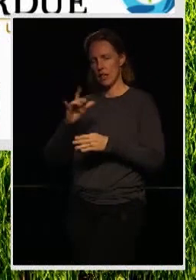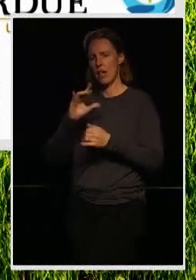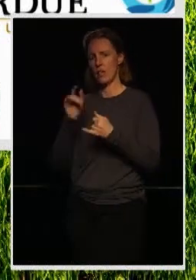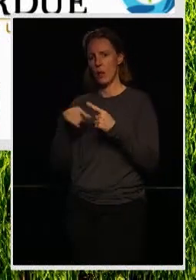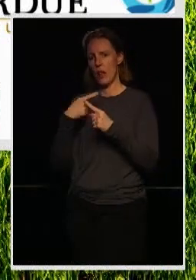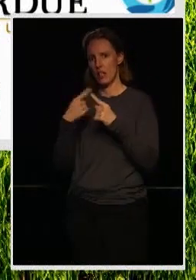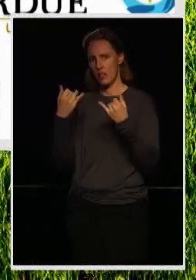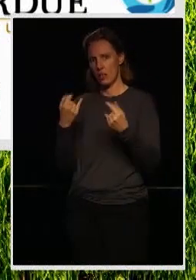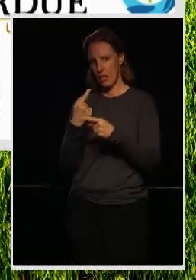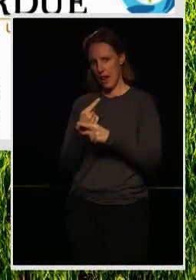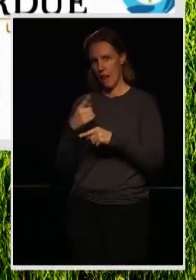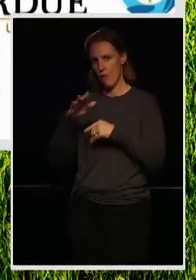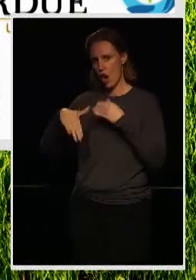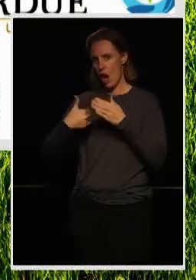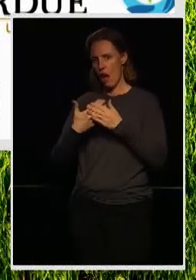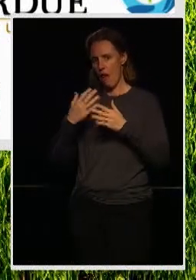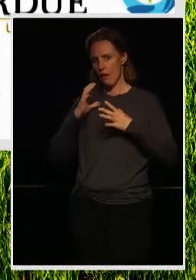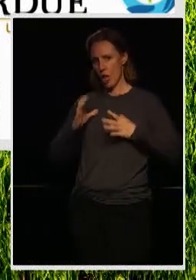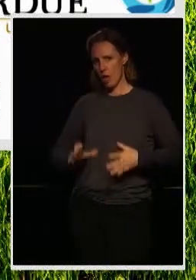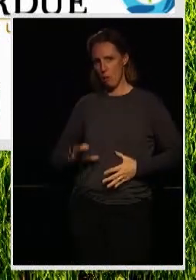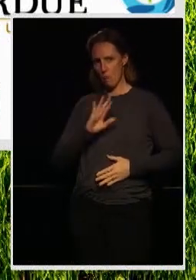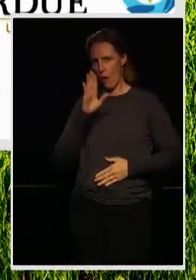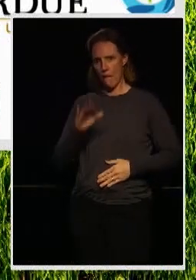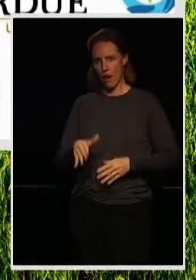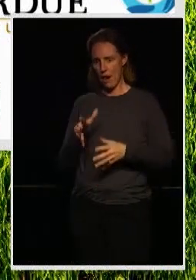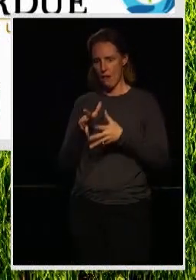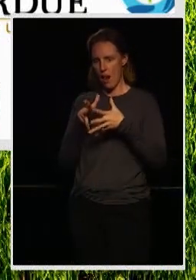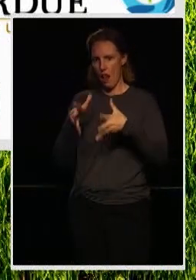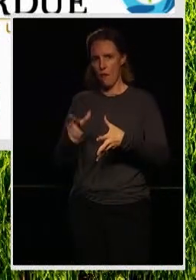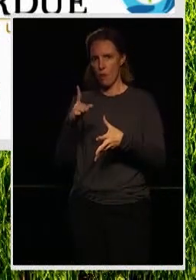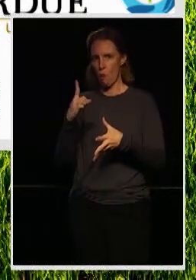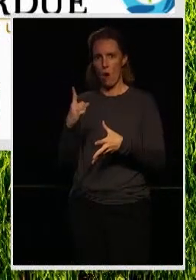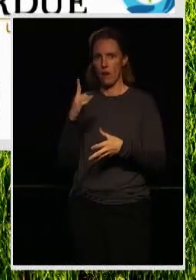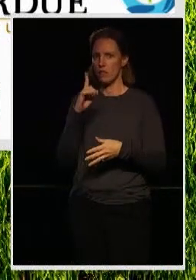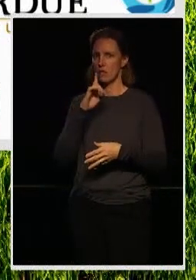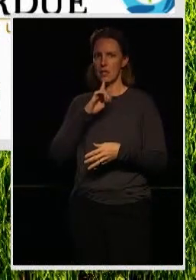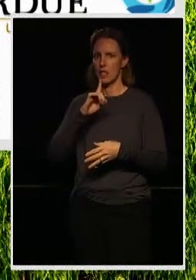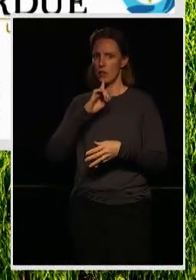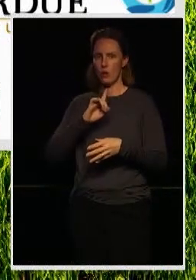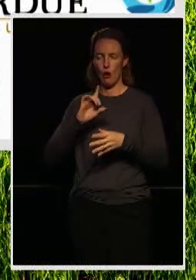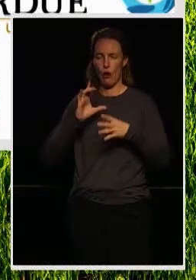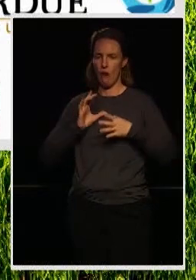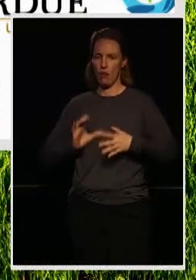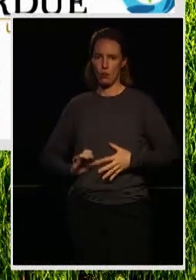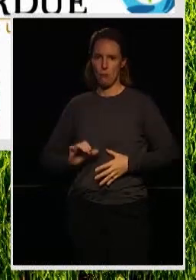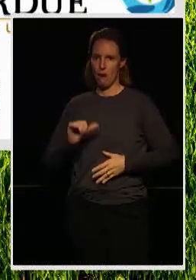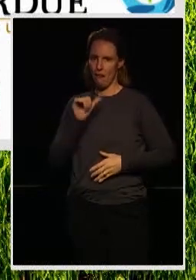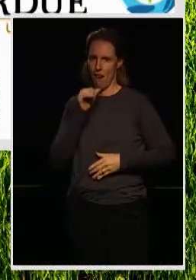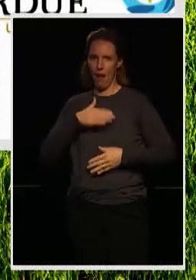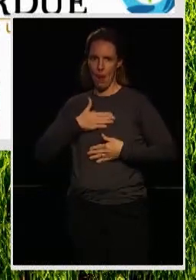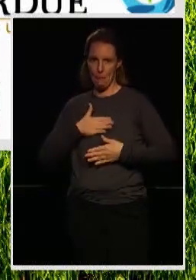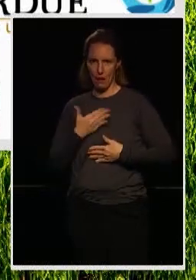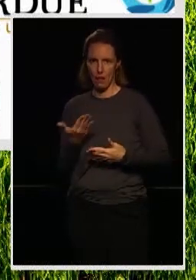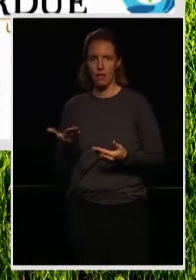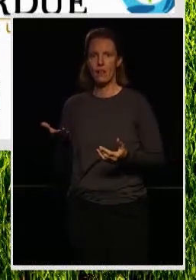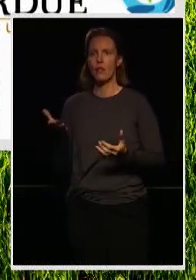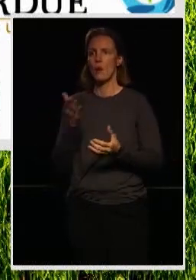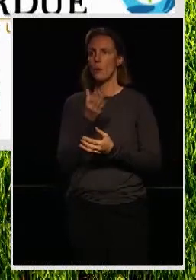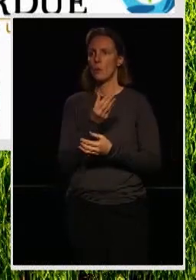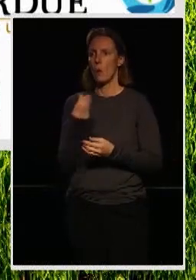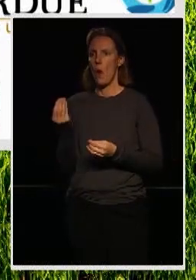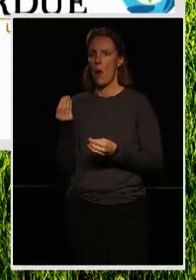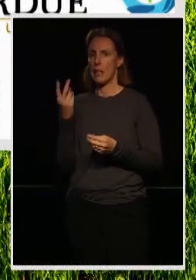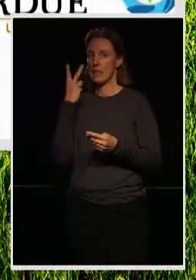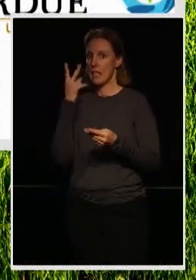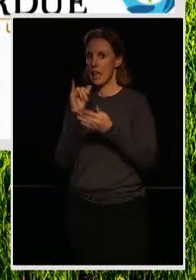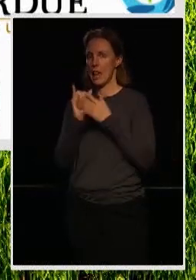today, for all the customers, we have never left one single customer dissatisfied. So seeing that